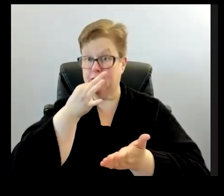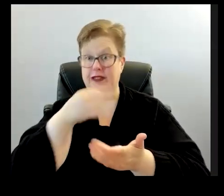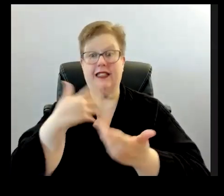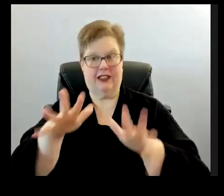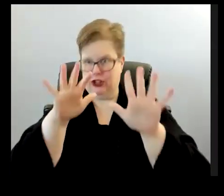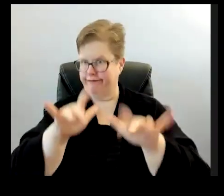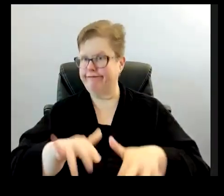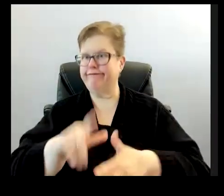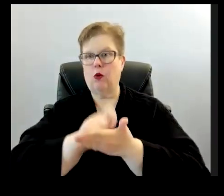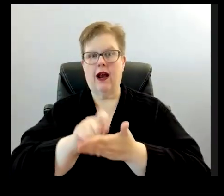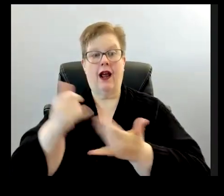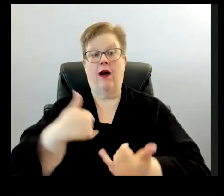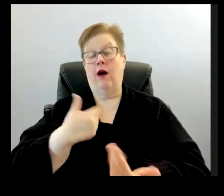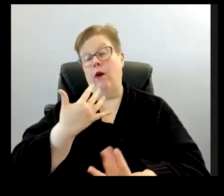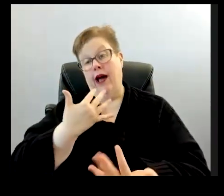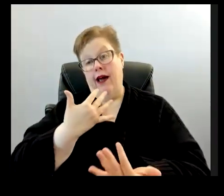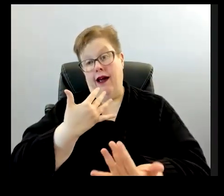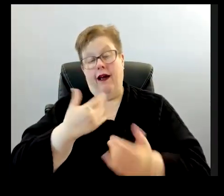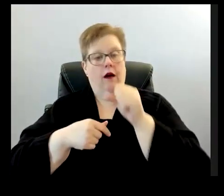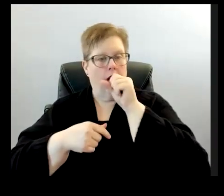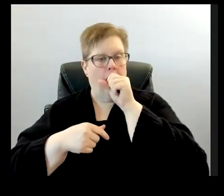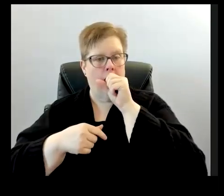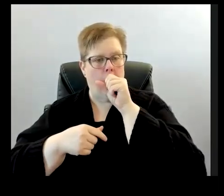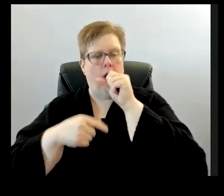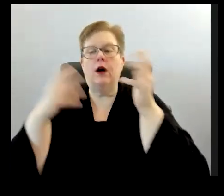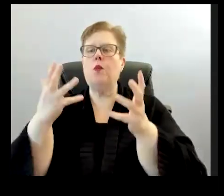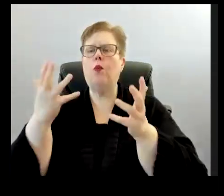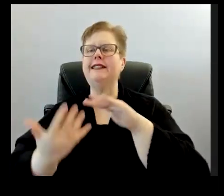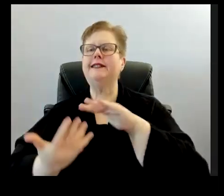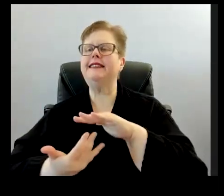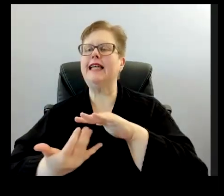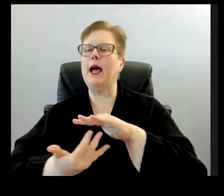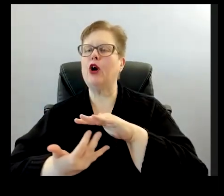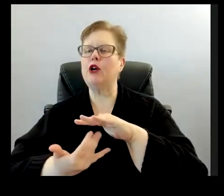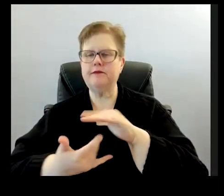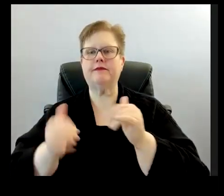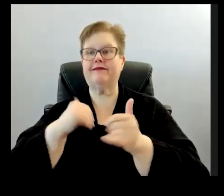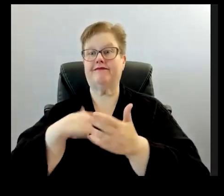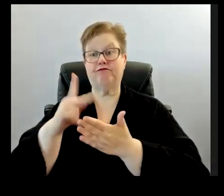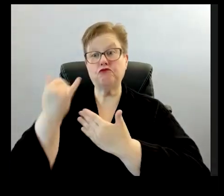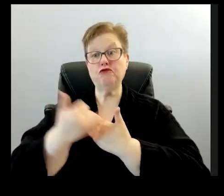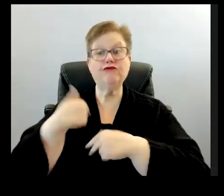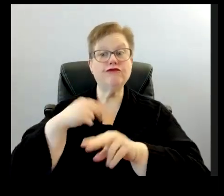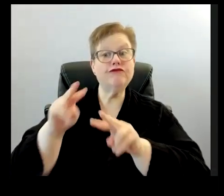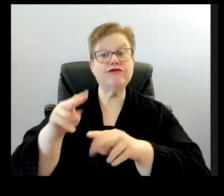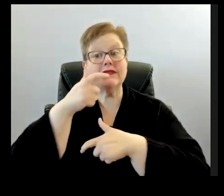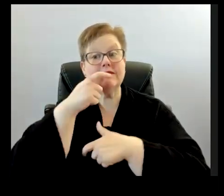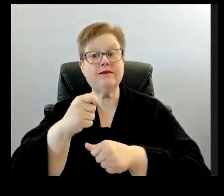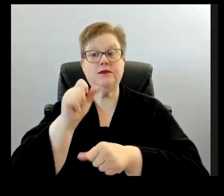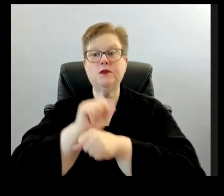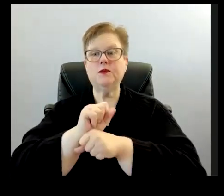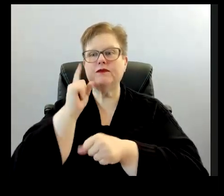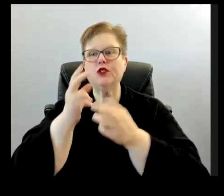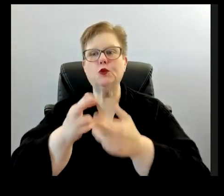writing for that. I just have to wait. What's simmering? Well, I have a project that I'm really interested in, working on a resource